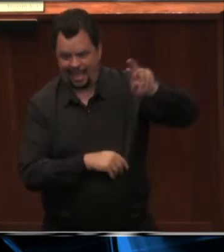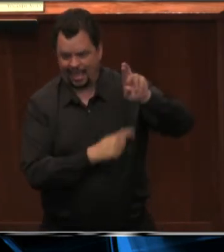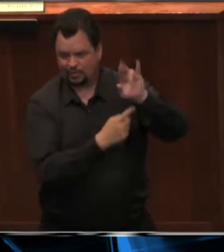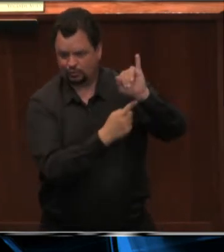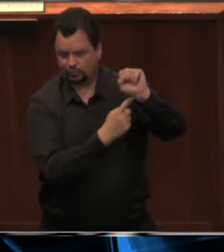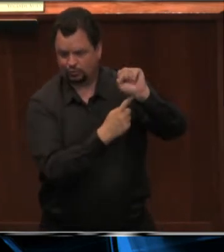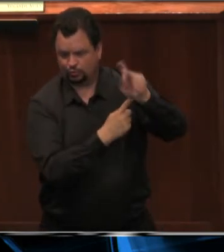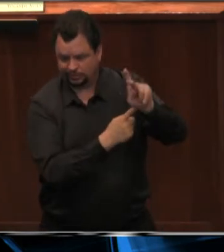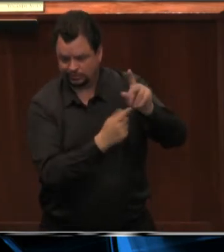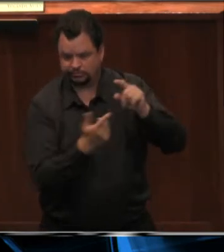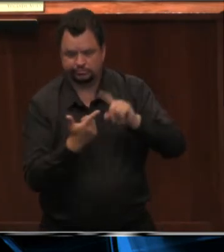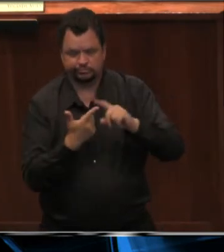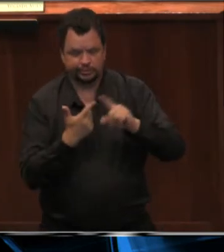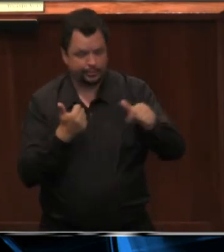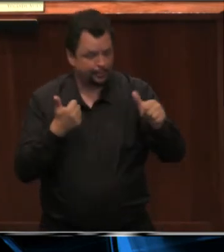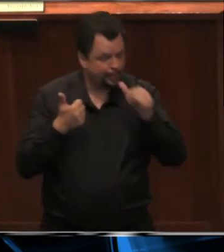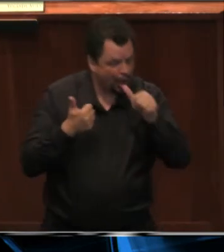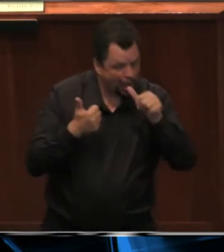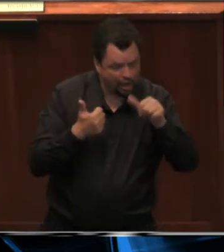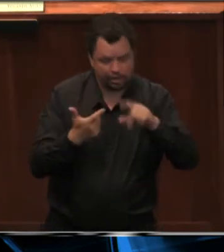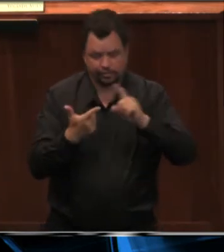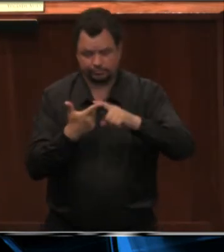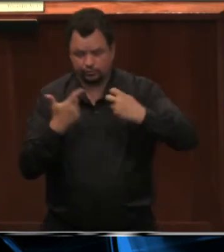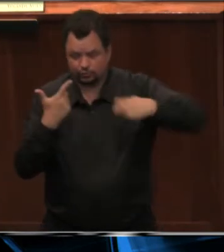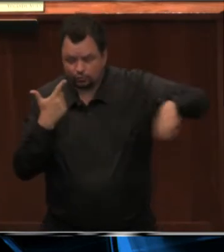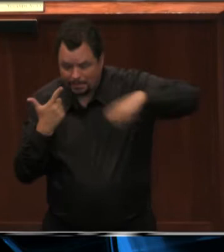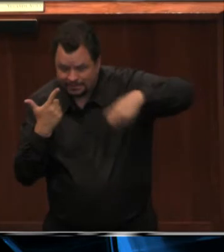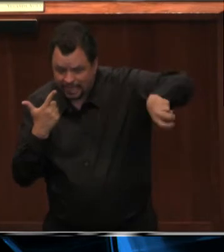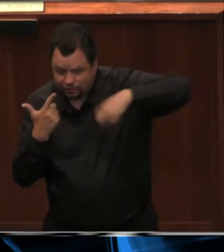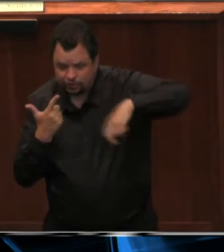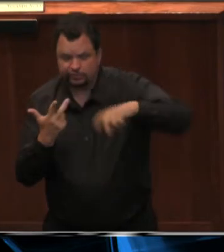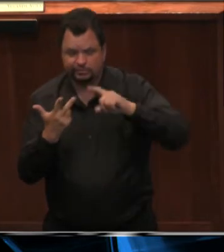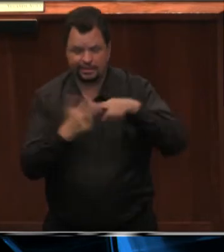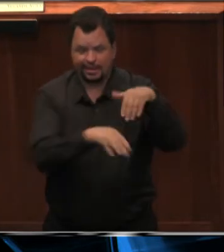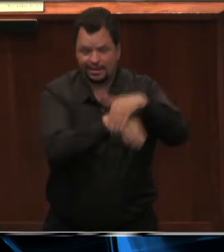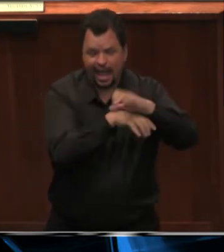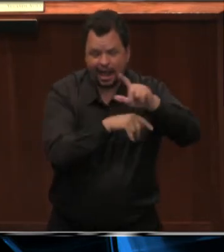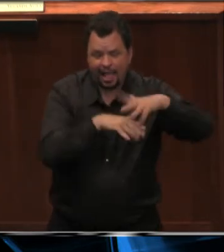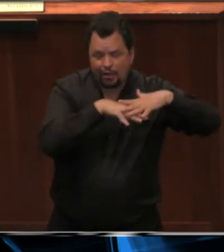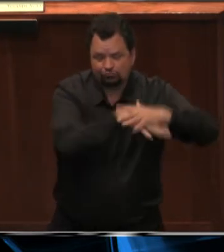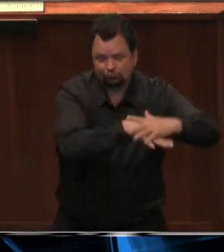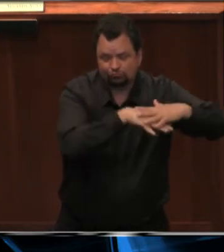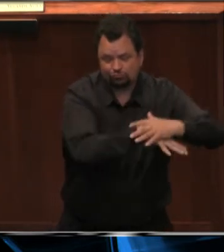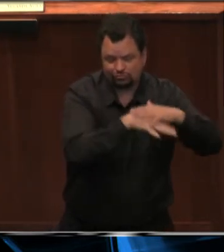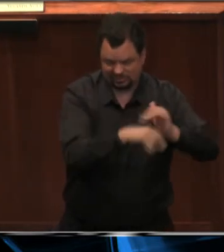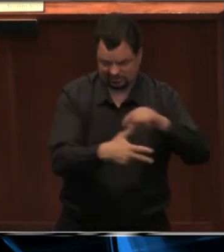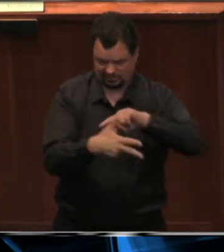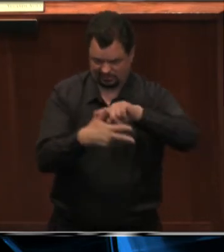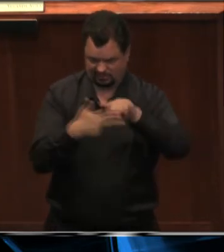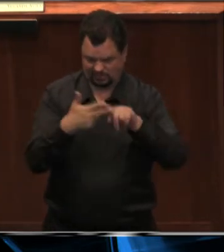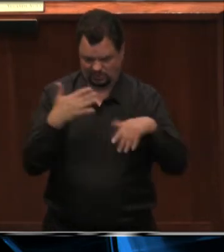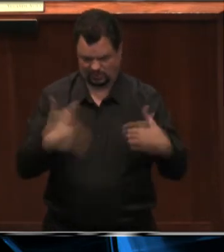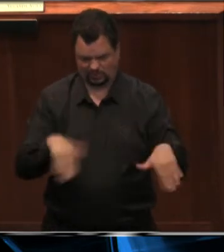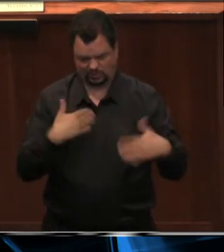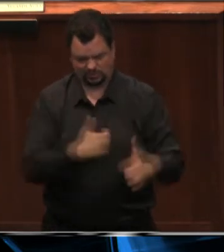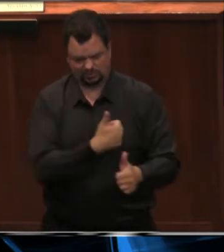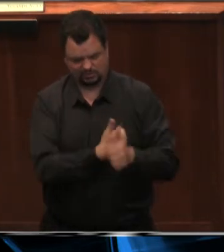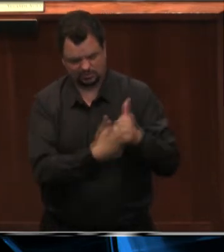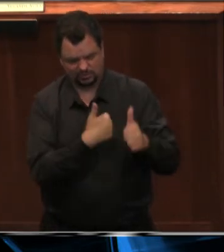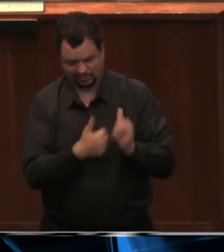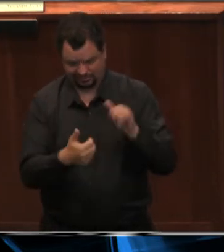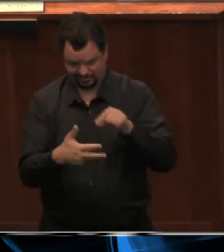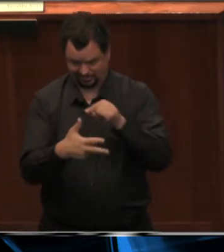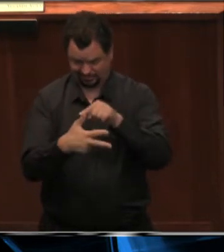bars, nightclubs. These are also some of the, when we talk about bars and nightclubs, these were some of the initial activities that